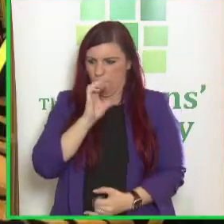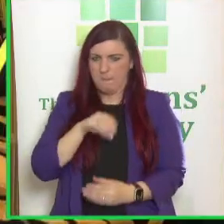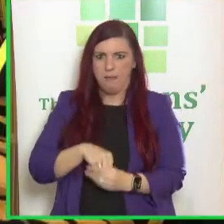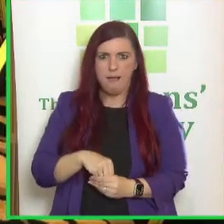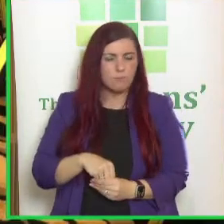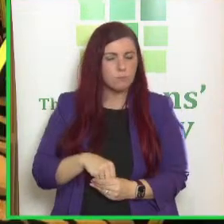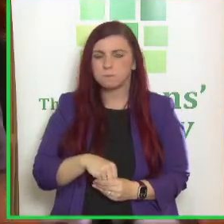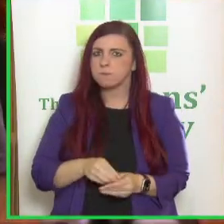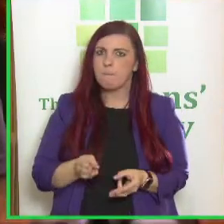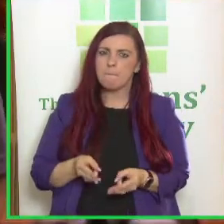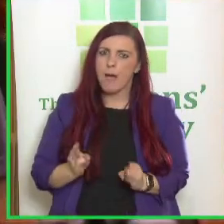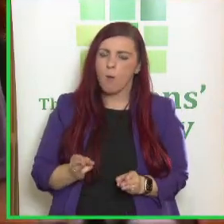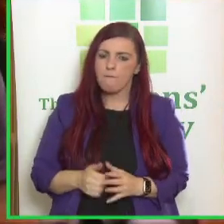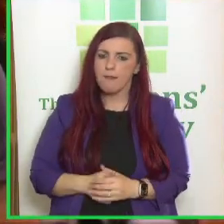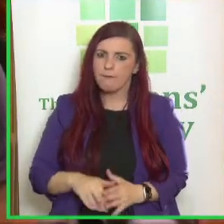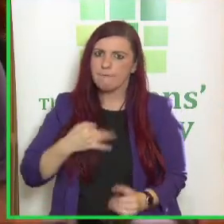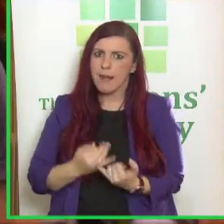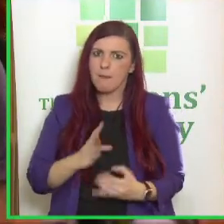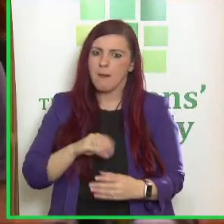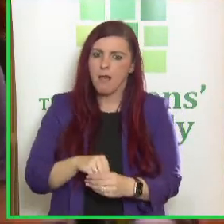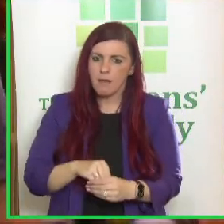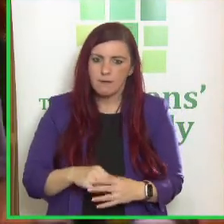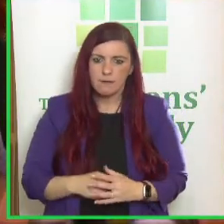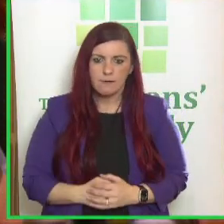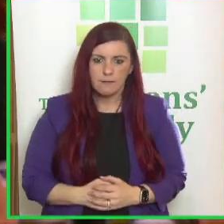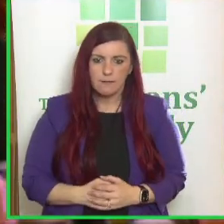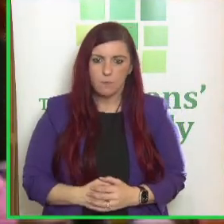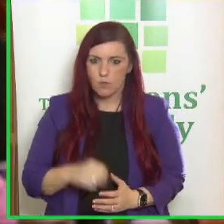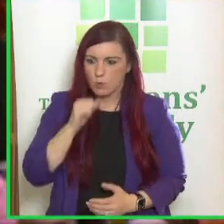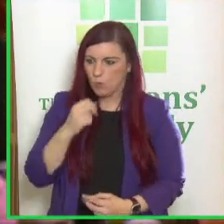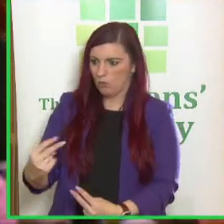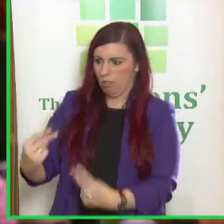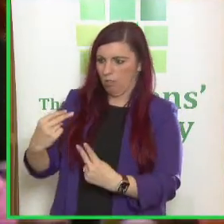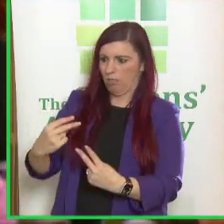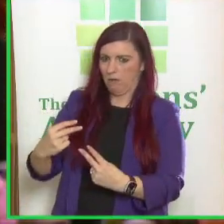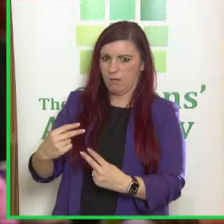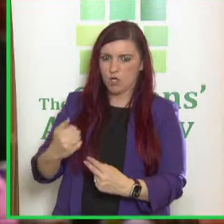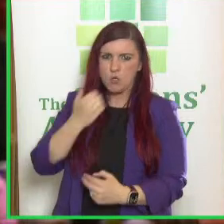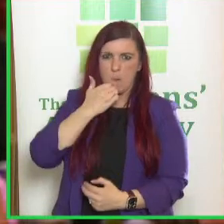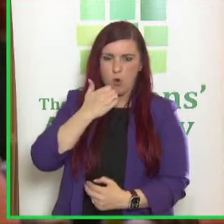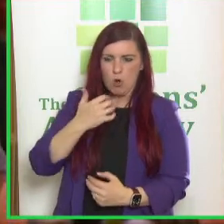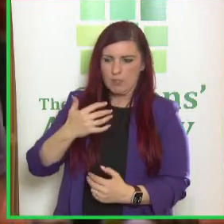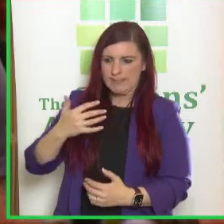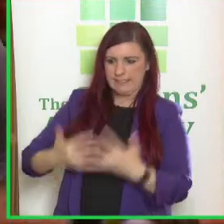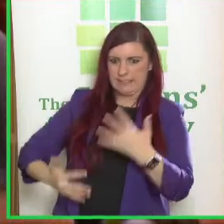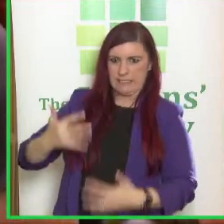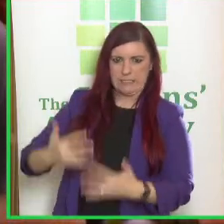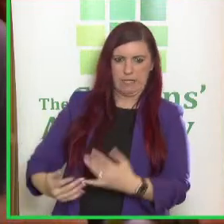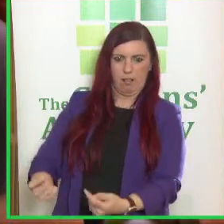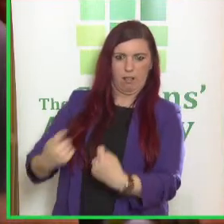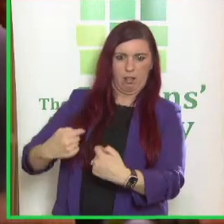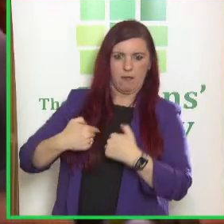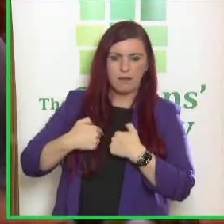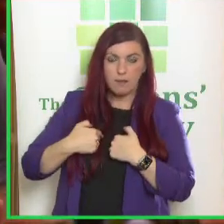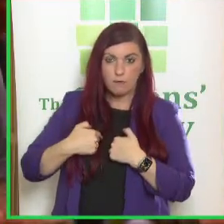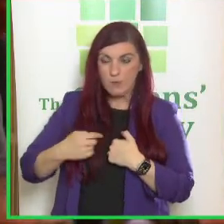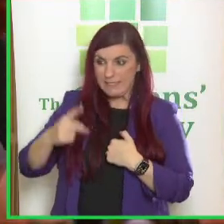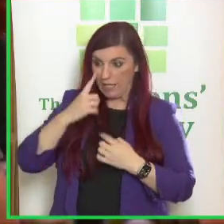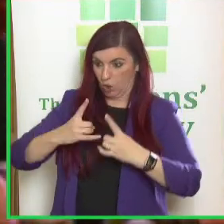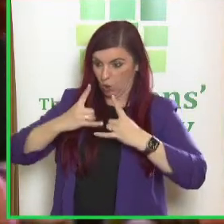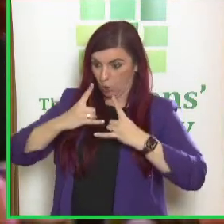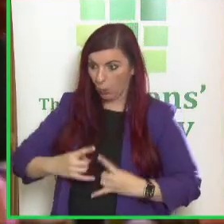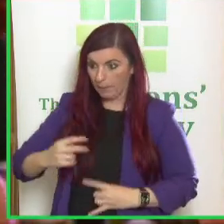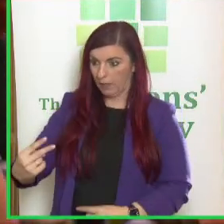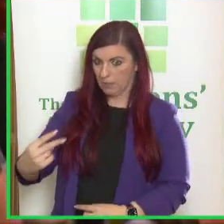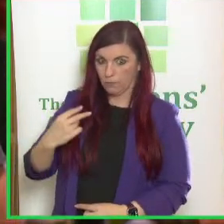is really powerful. When they're not looked at as just a number and a statistic, you see them as people. They're literally like somebody